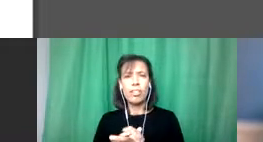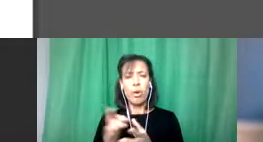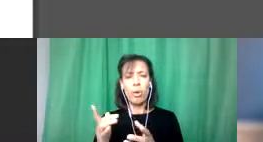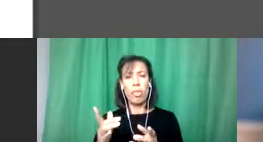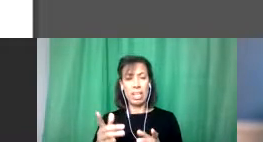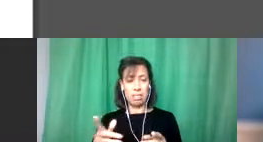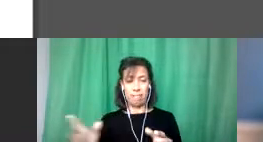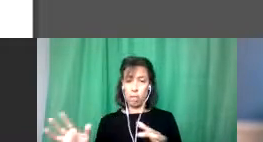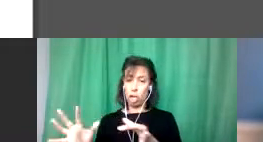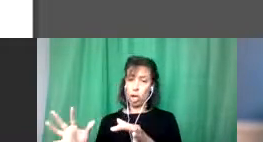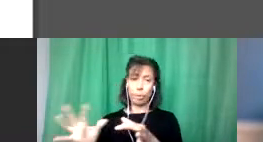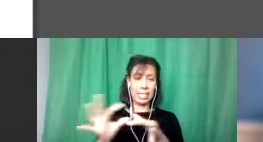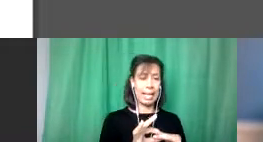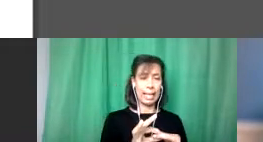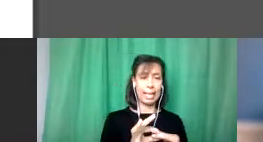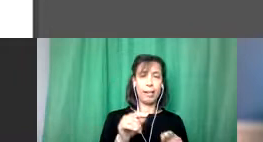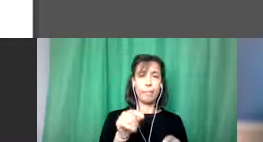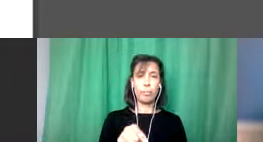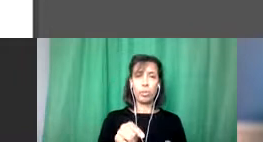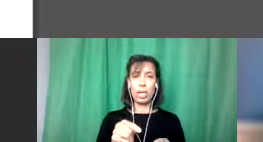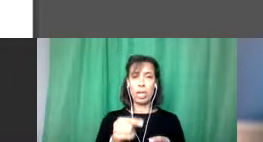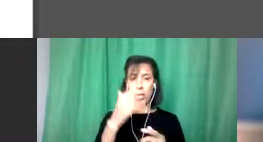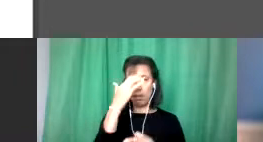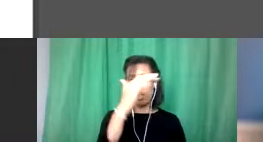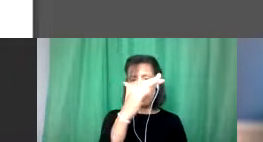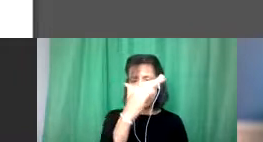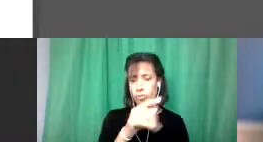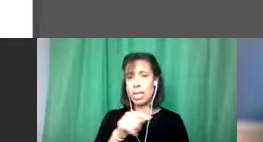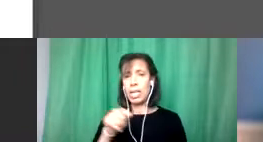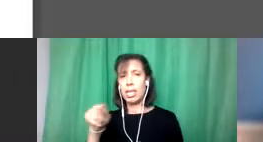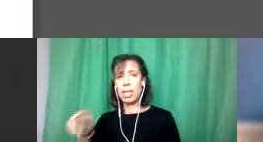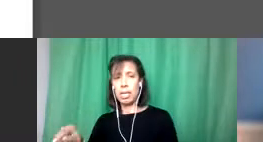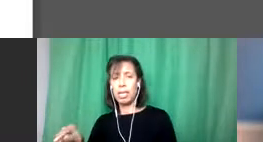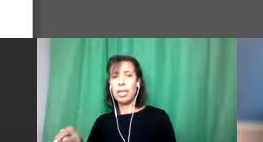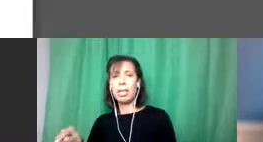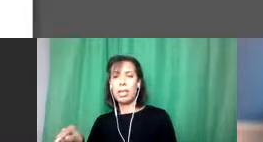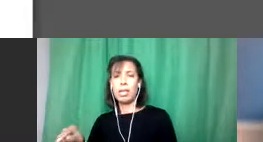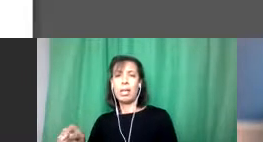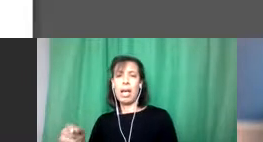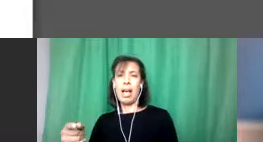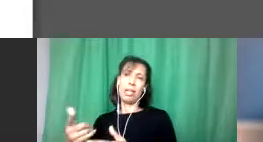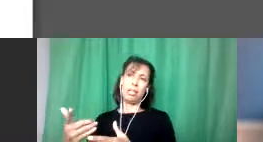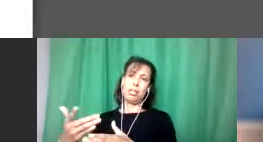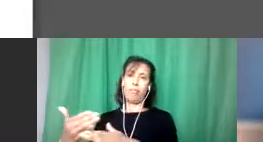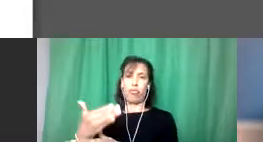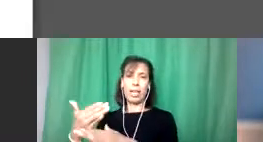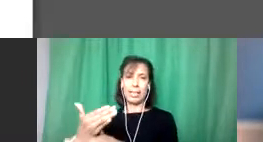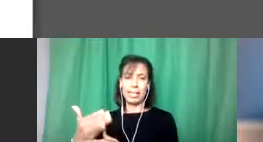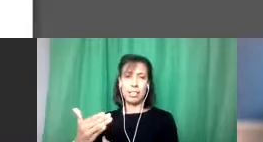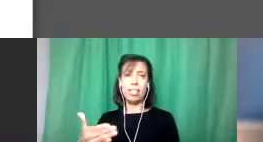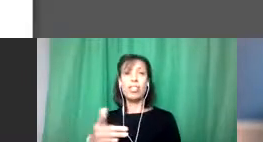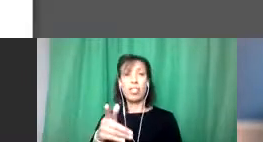good dry run for you to think about the work that you will do as part of your research for projects.